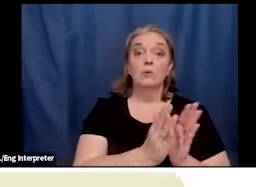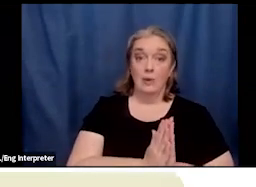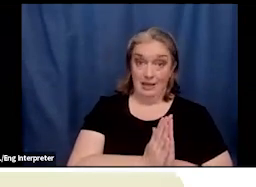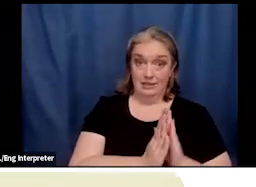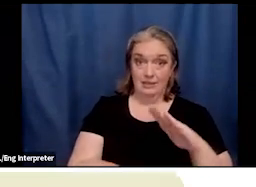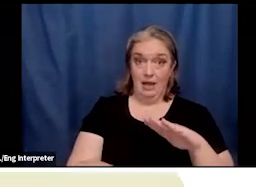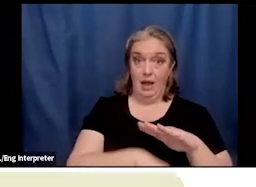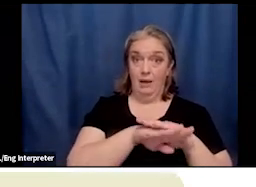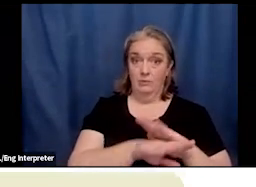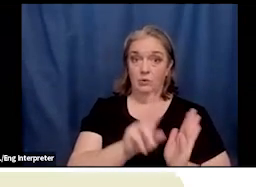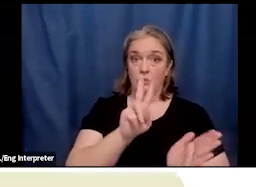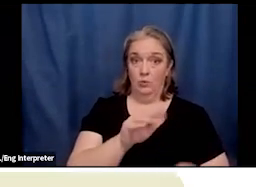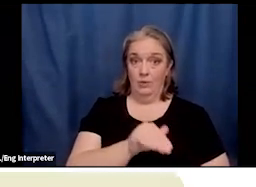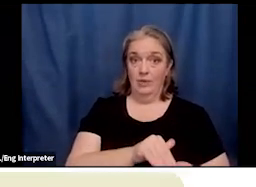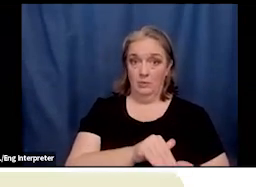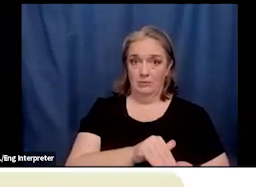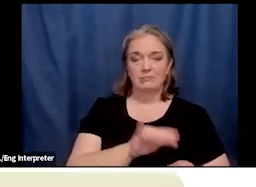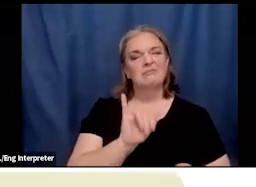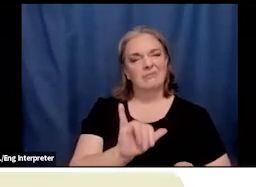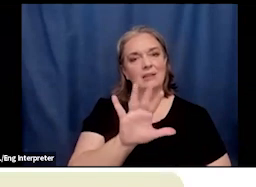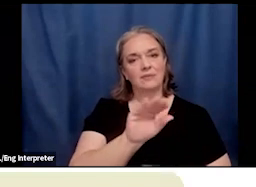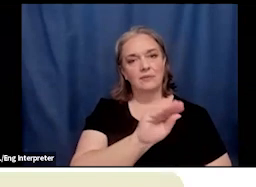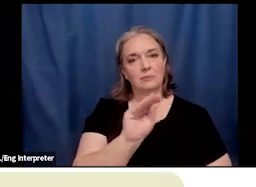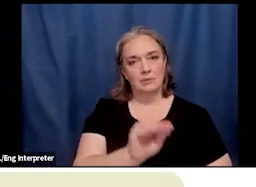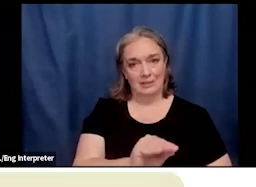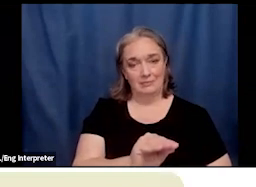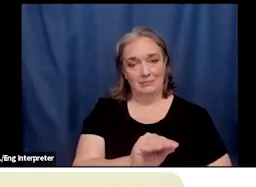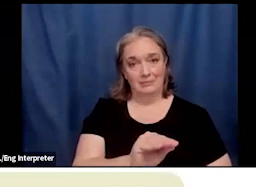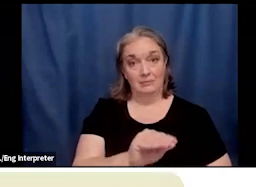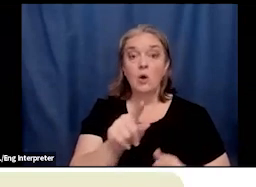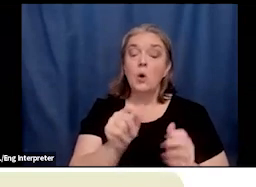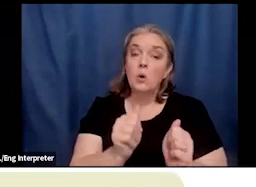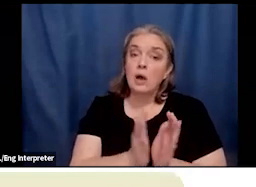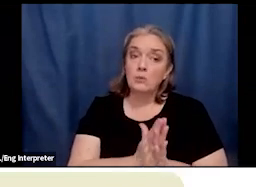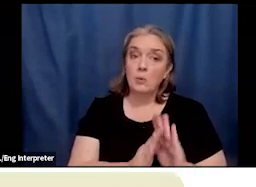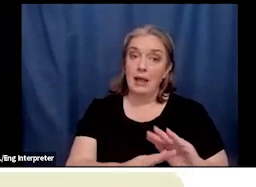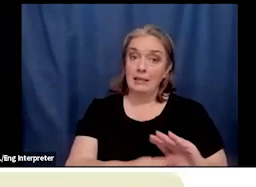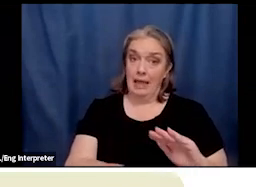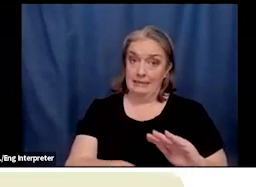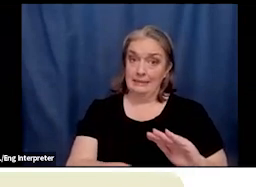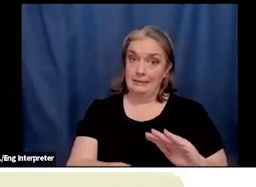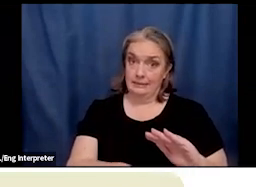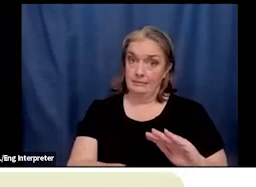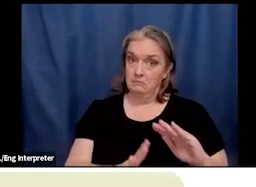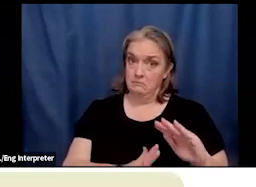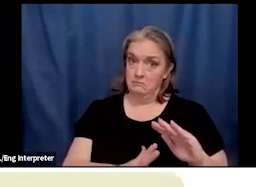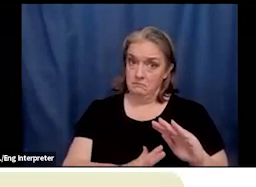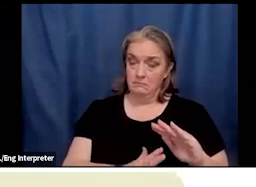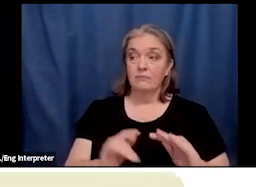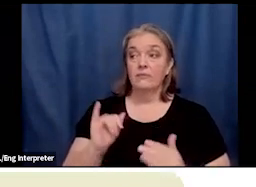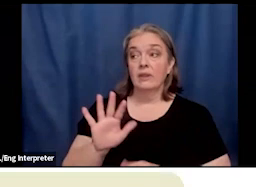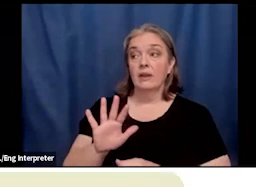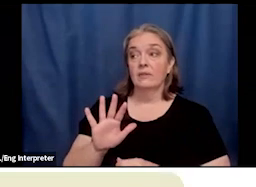to $2,000, and that's 50%, though you can certainly request less. And then depending on available funds,